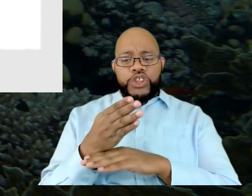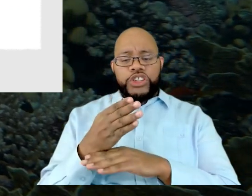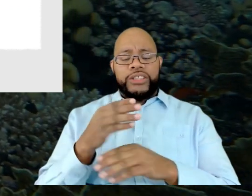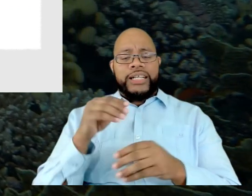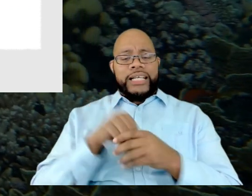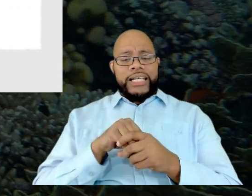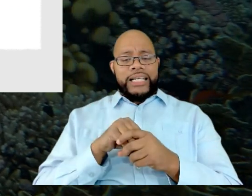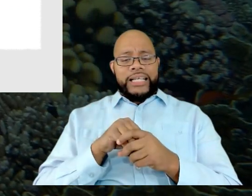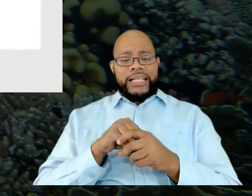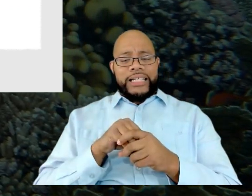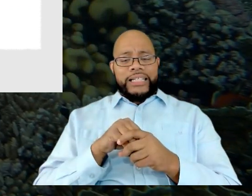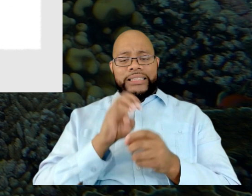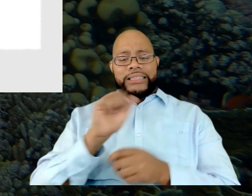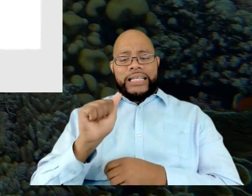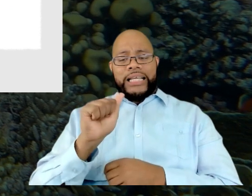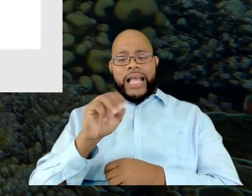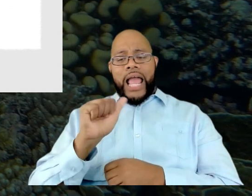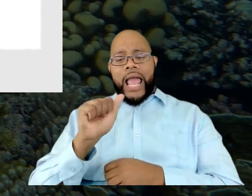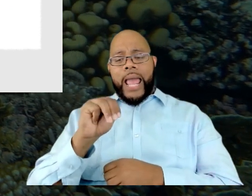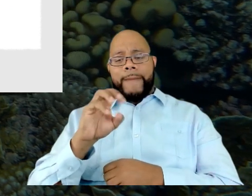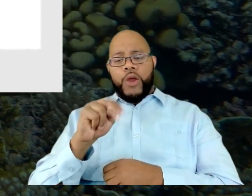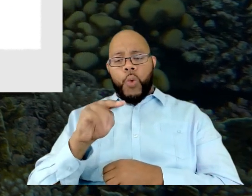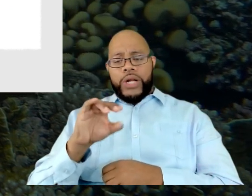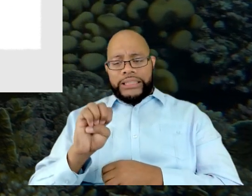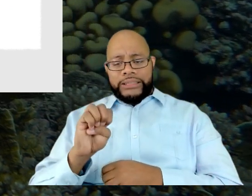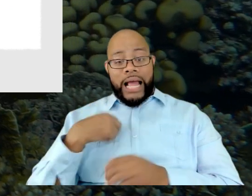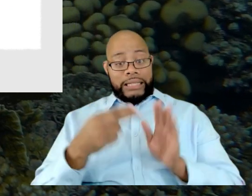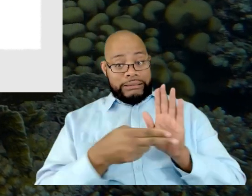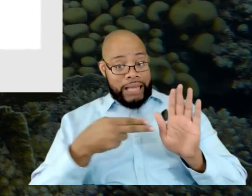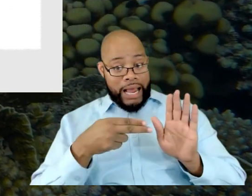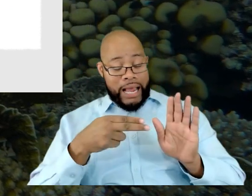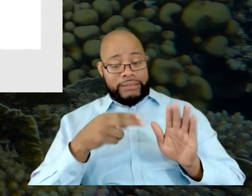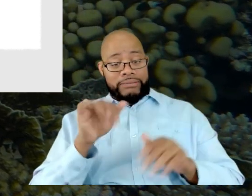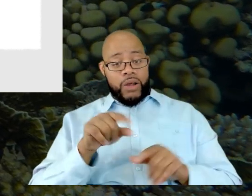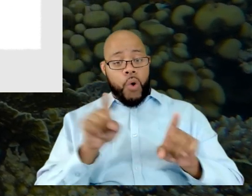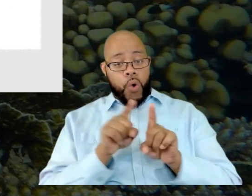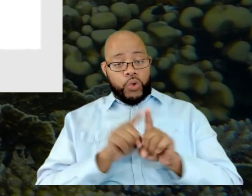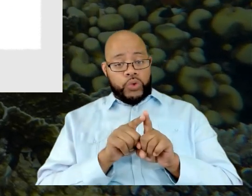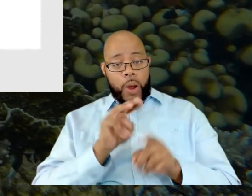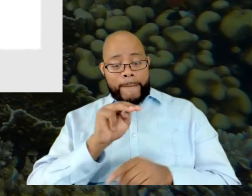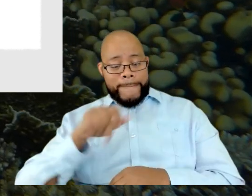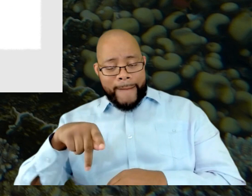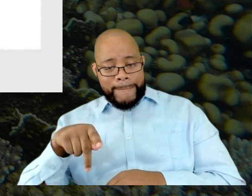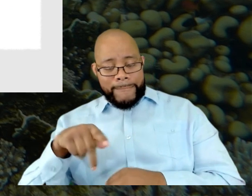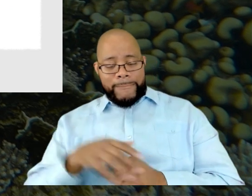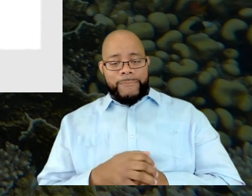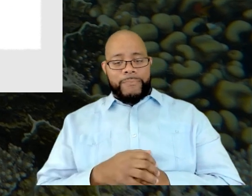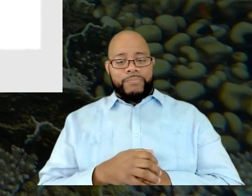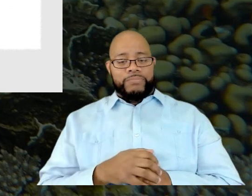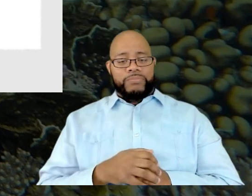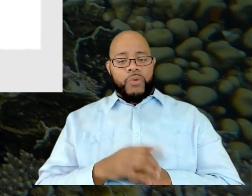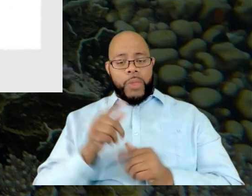anemones. So I tagged the sea anemones as well as mapped where